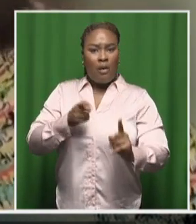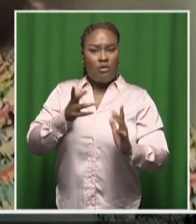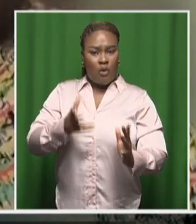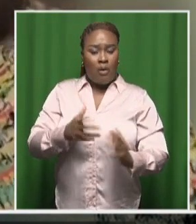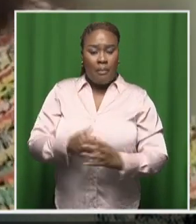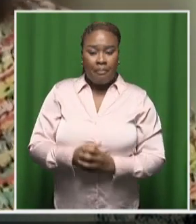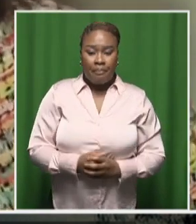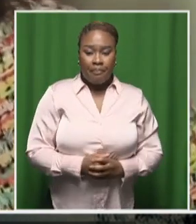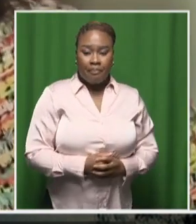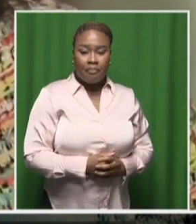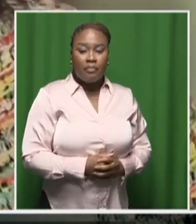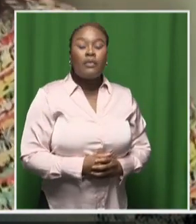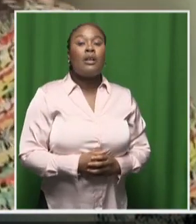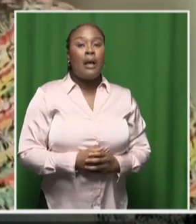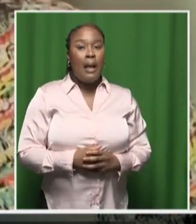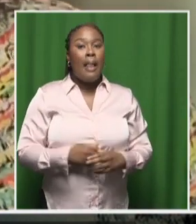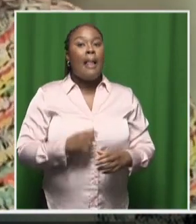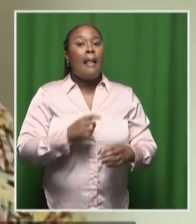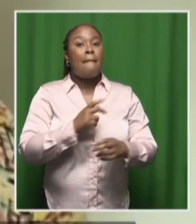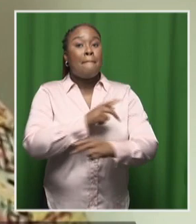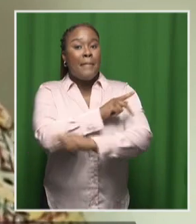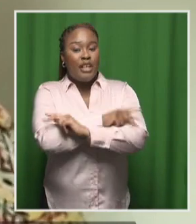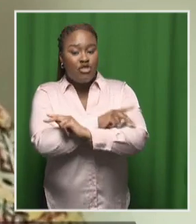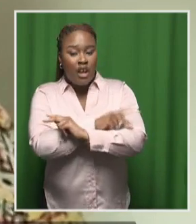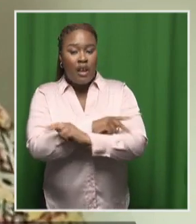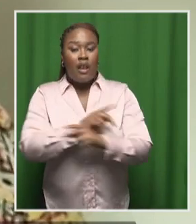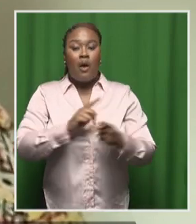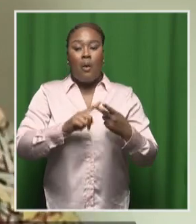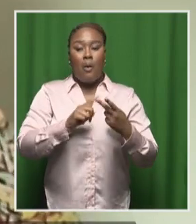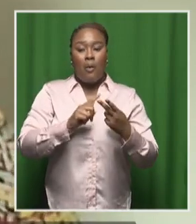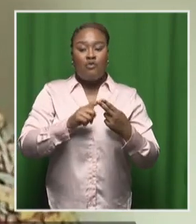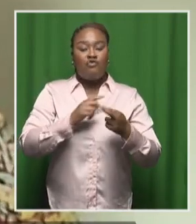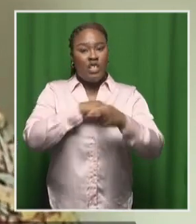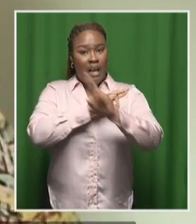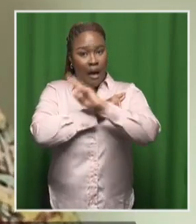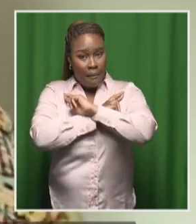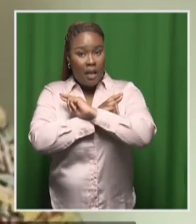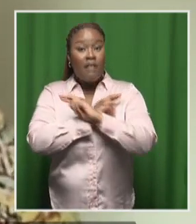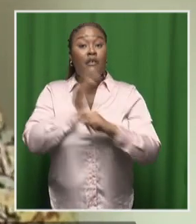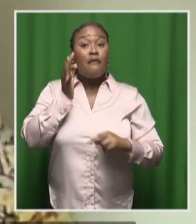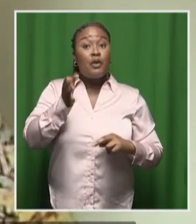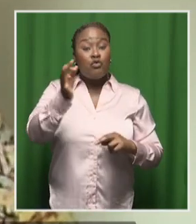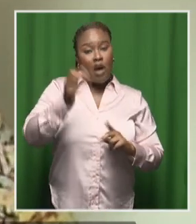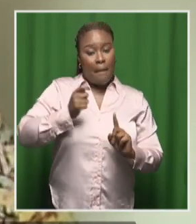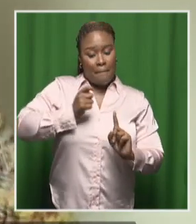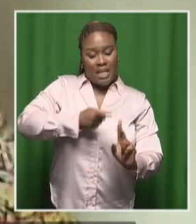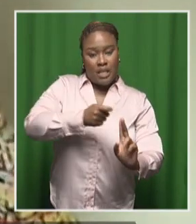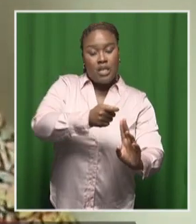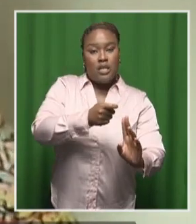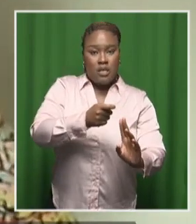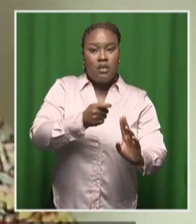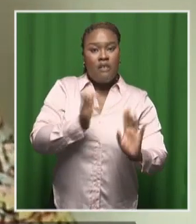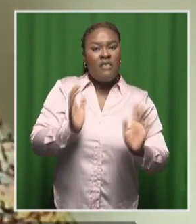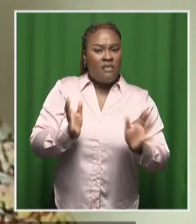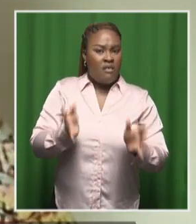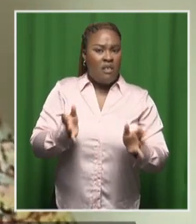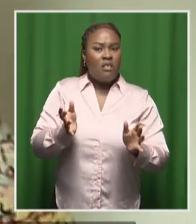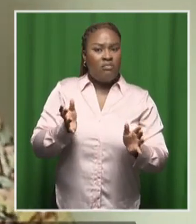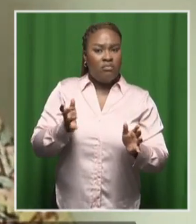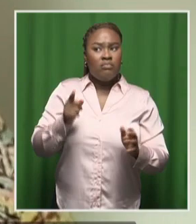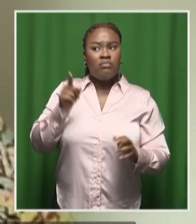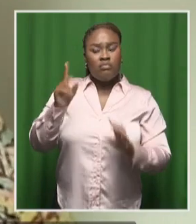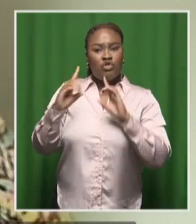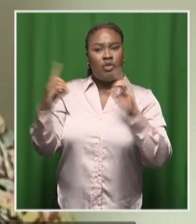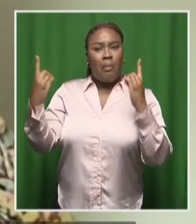Well, pensions and also attaching pensions for future maintenance have been the Department